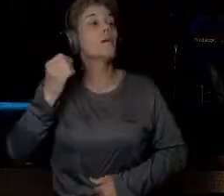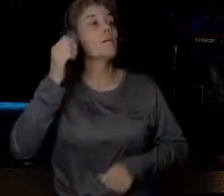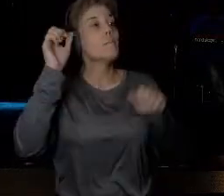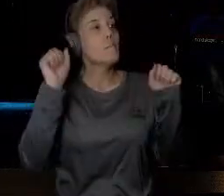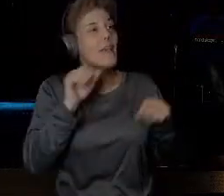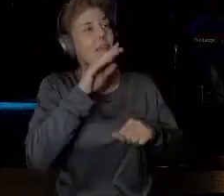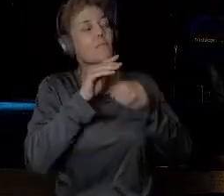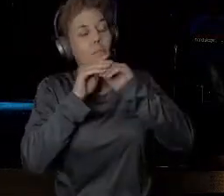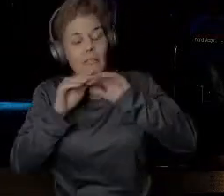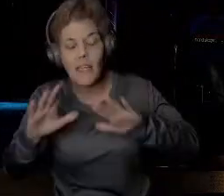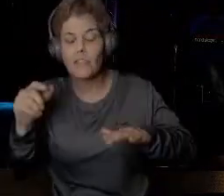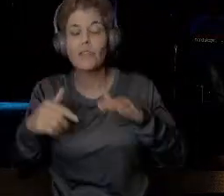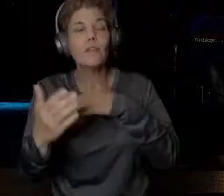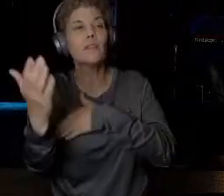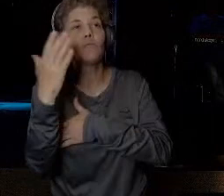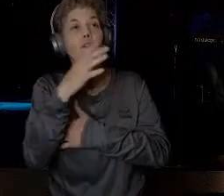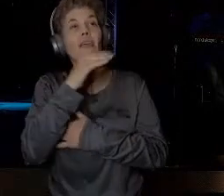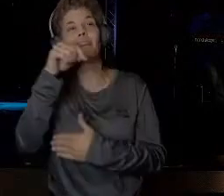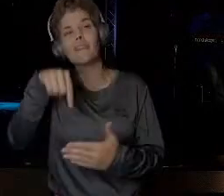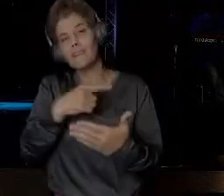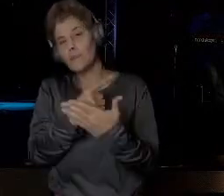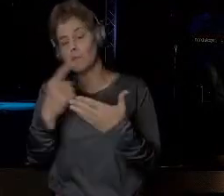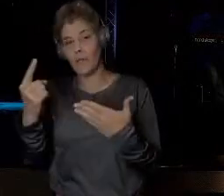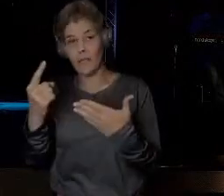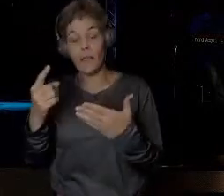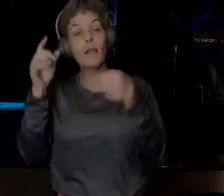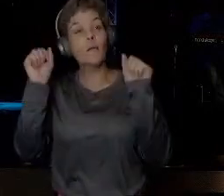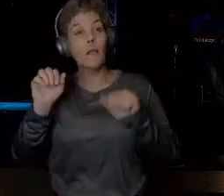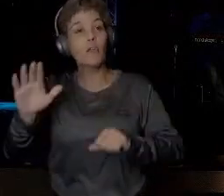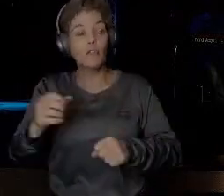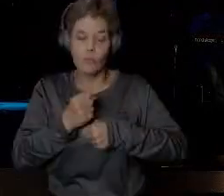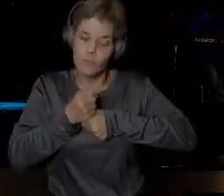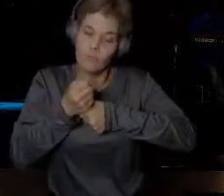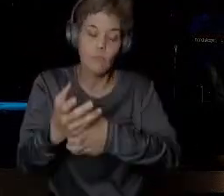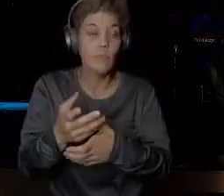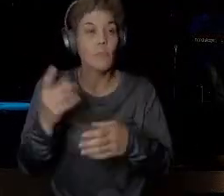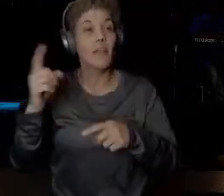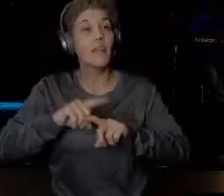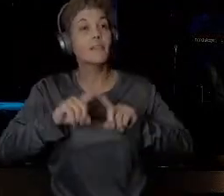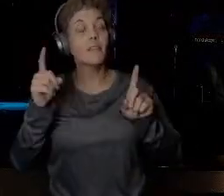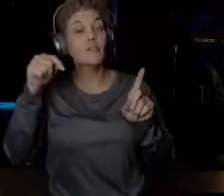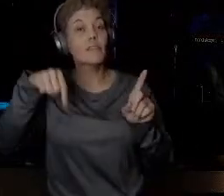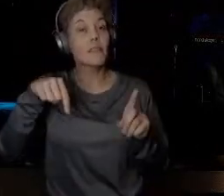this week, that you might make a difference for him, wherever that may be. Go encouraged